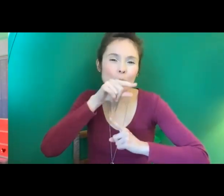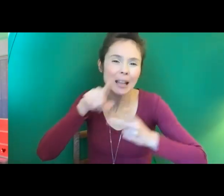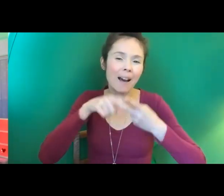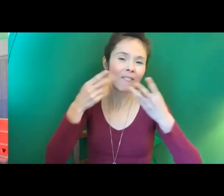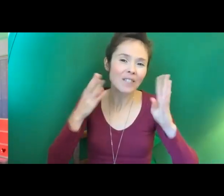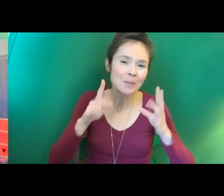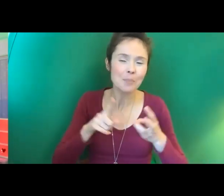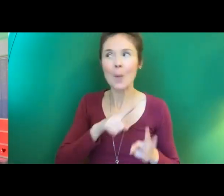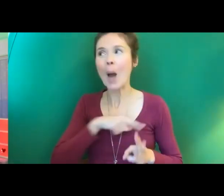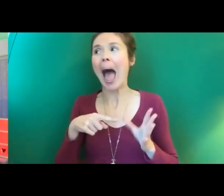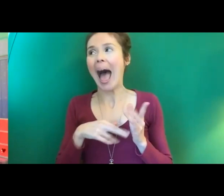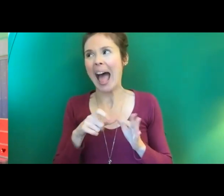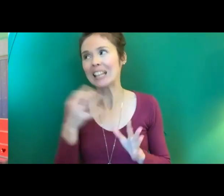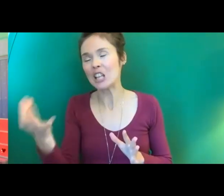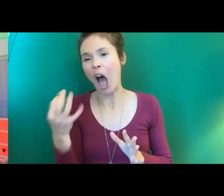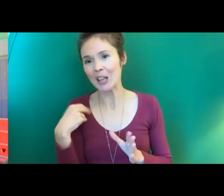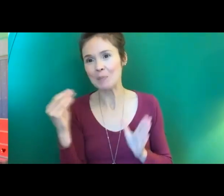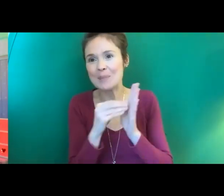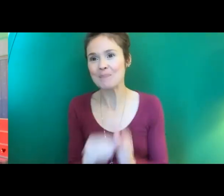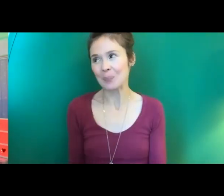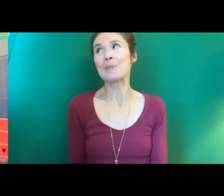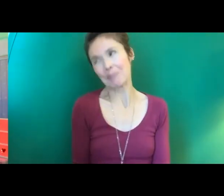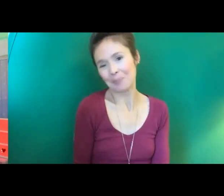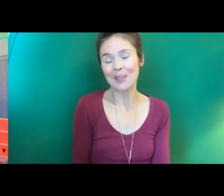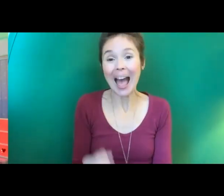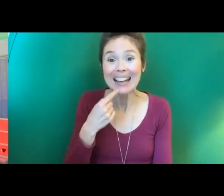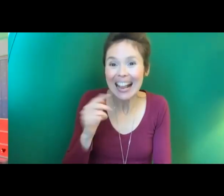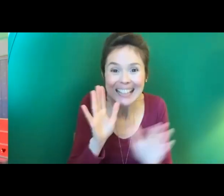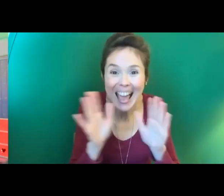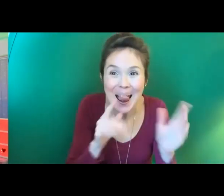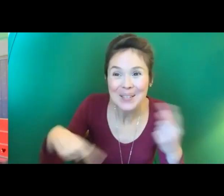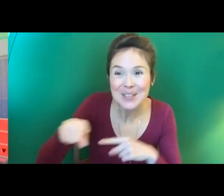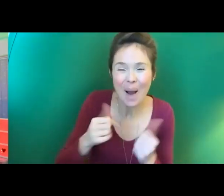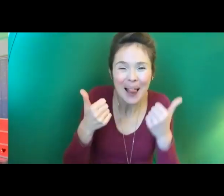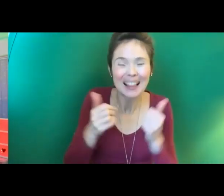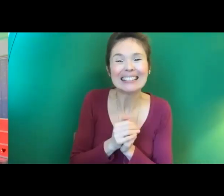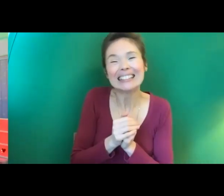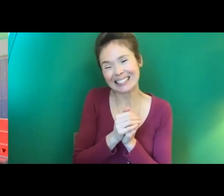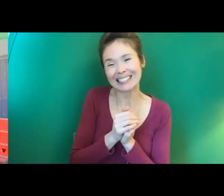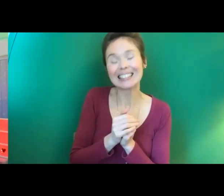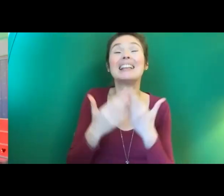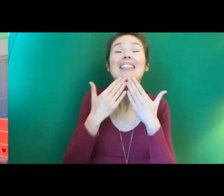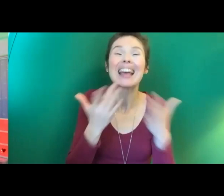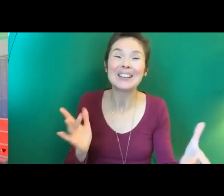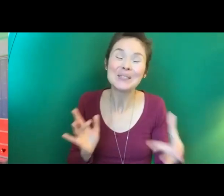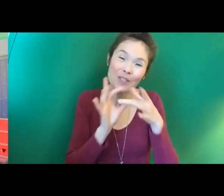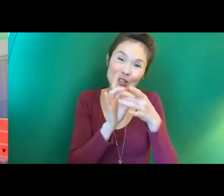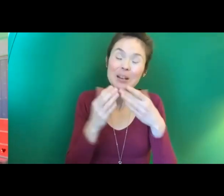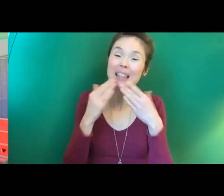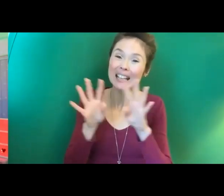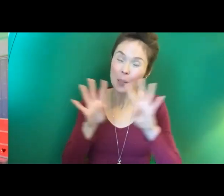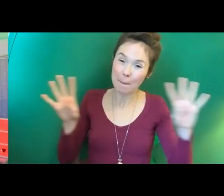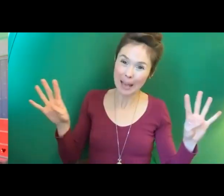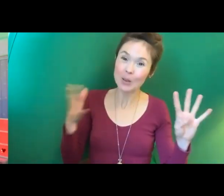Anders likes me to do. And I can say hello to you properly. So, ladies and gentlemen, thank you for joining us. Thanks to the panel,